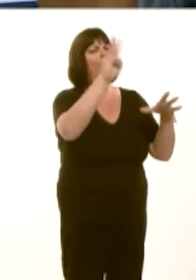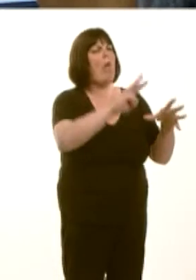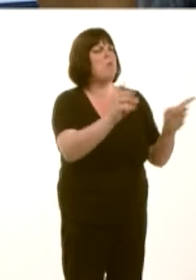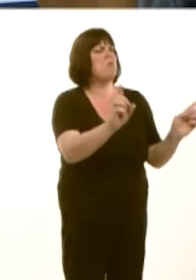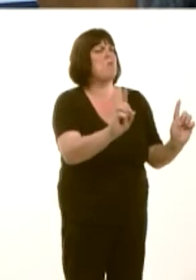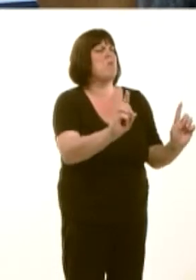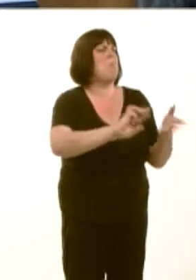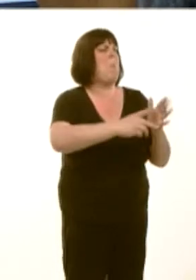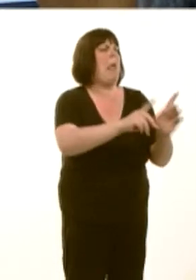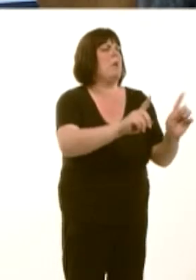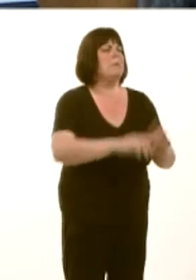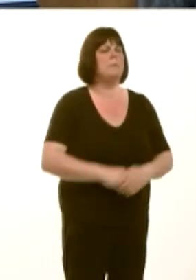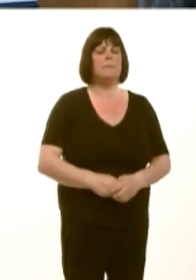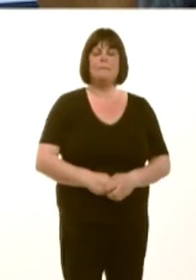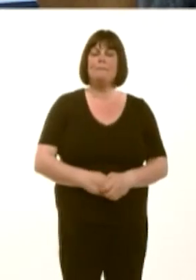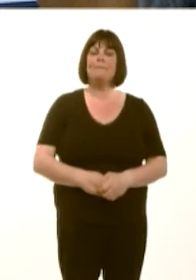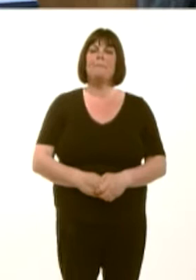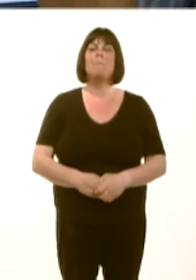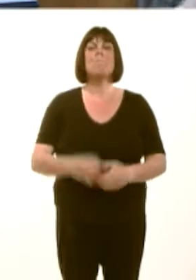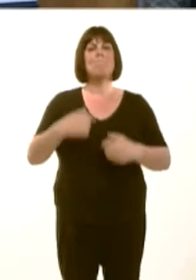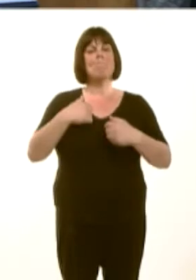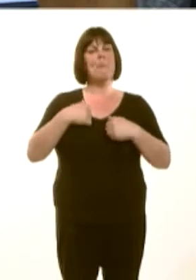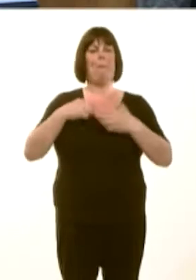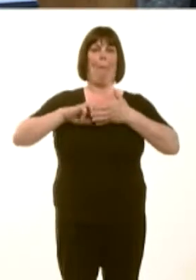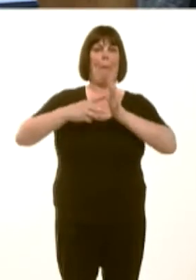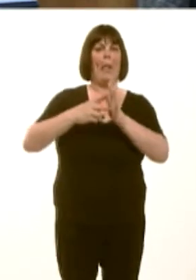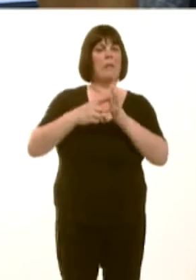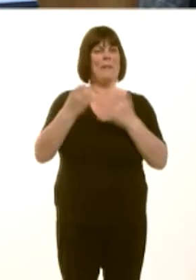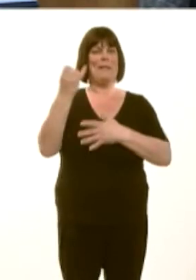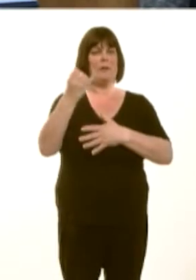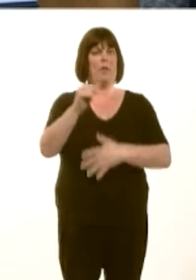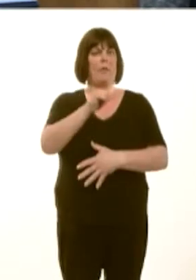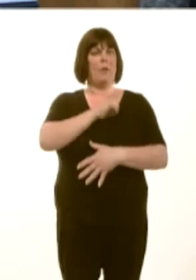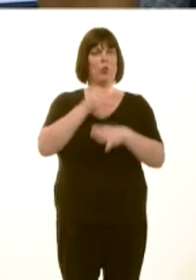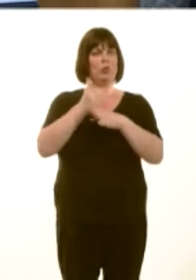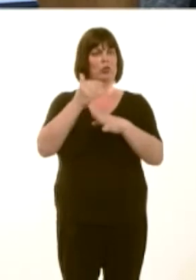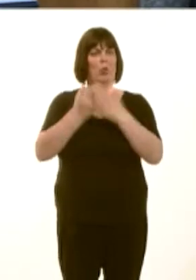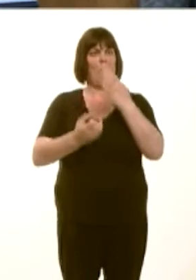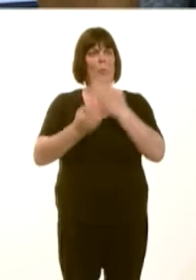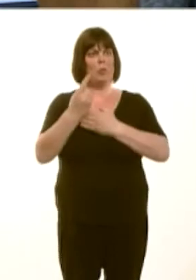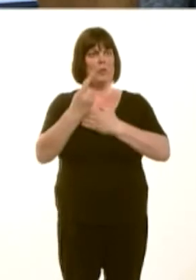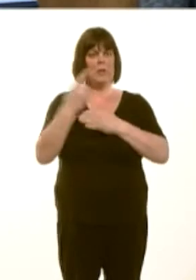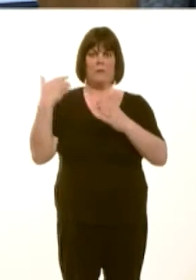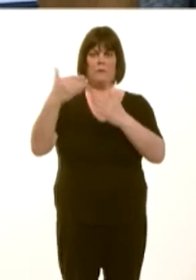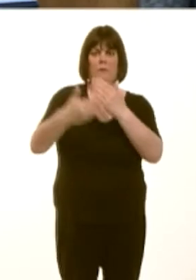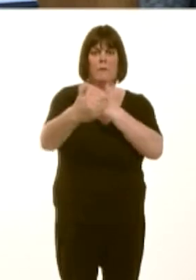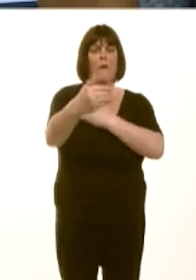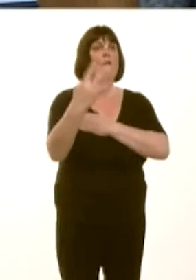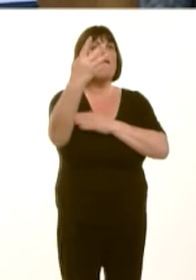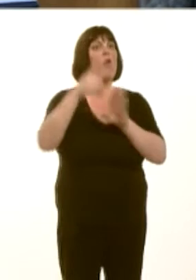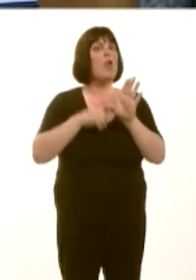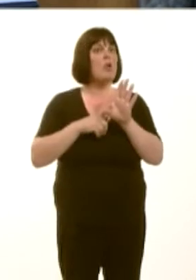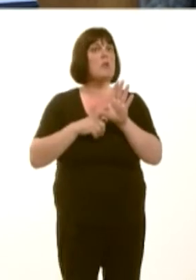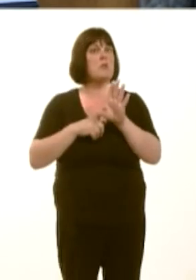Well, our target, of course, is to deliver 16,000 job opportunities over 4 years. By the